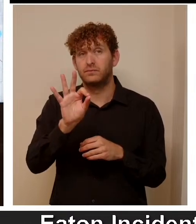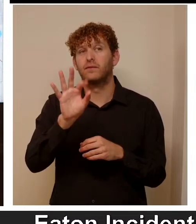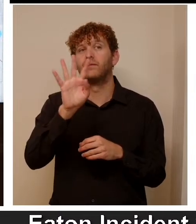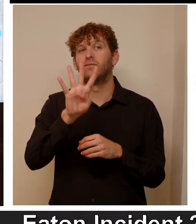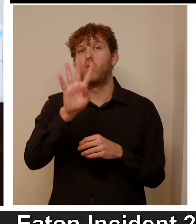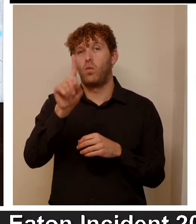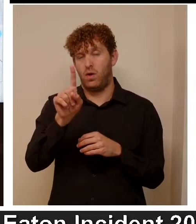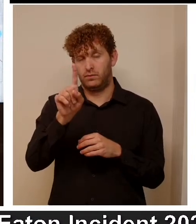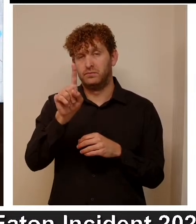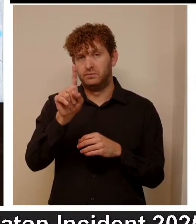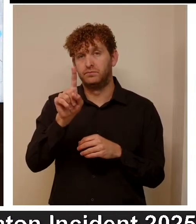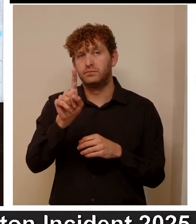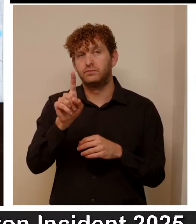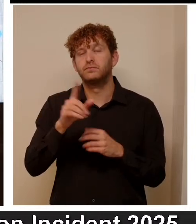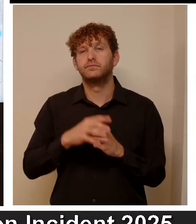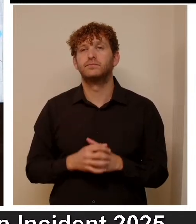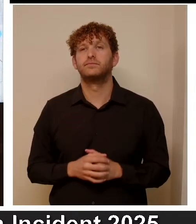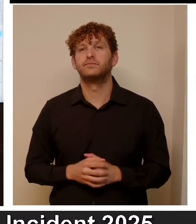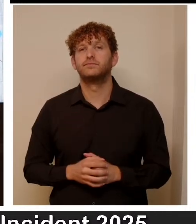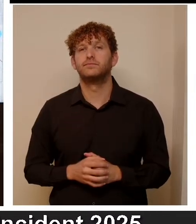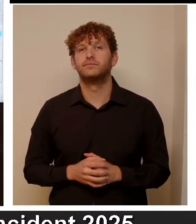626-574-0941.